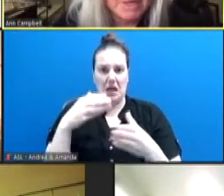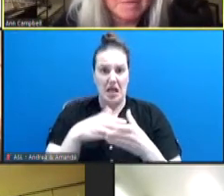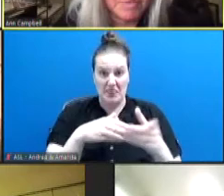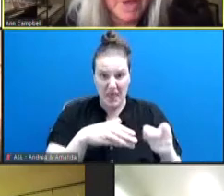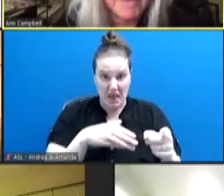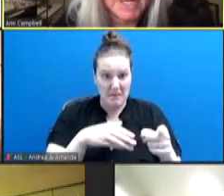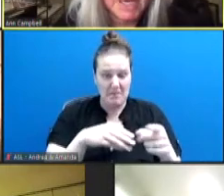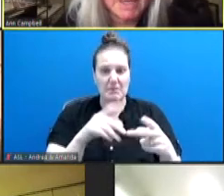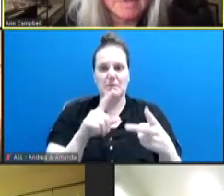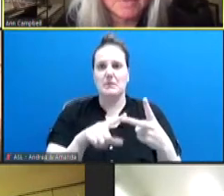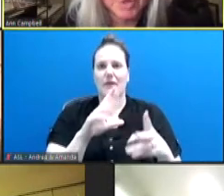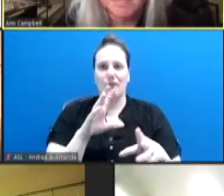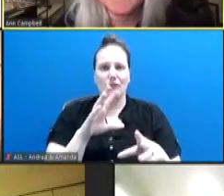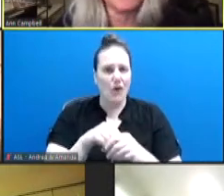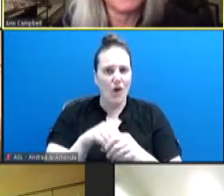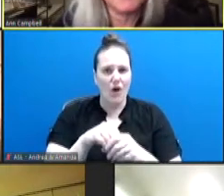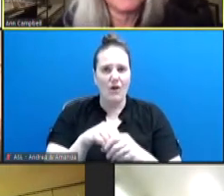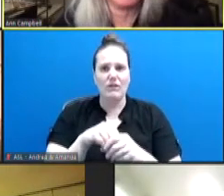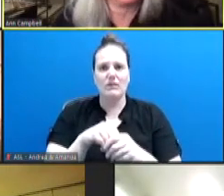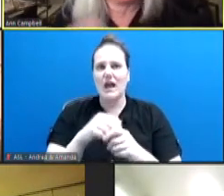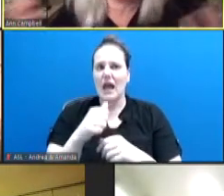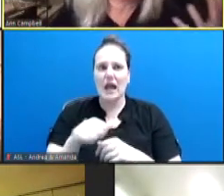been involved in any sort of